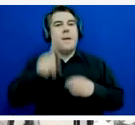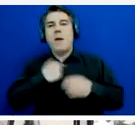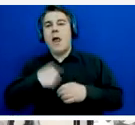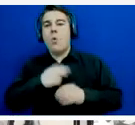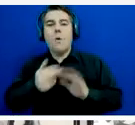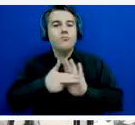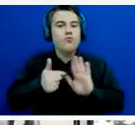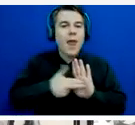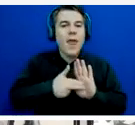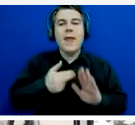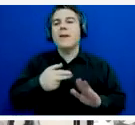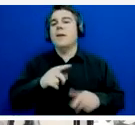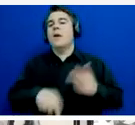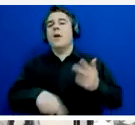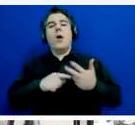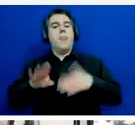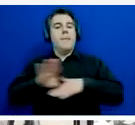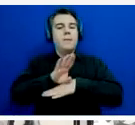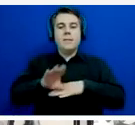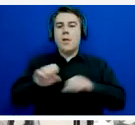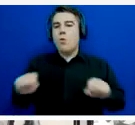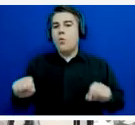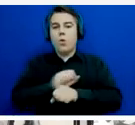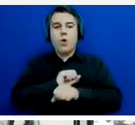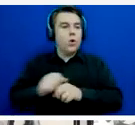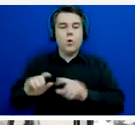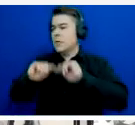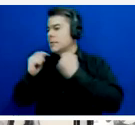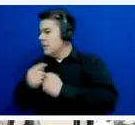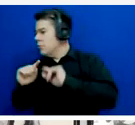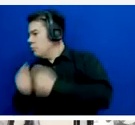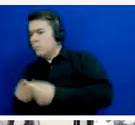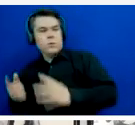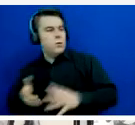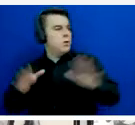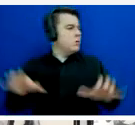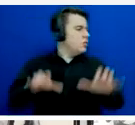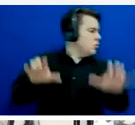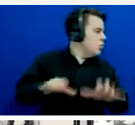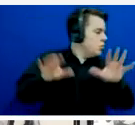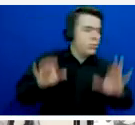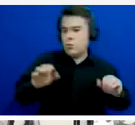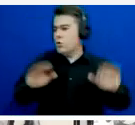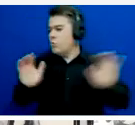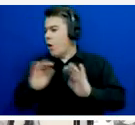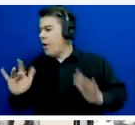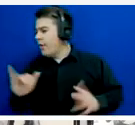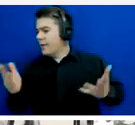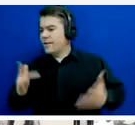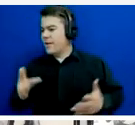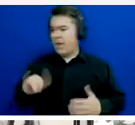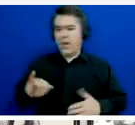and, all the busy work, getting in team groups and, doing all those little things that make us feel so